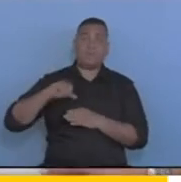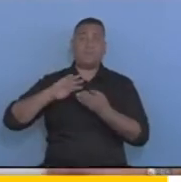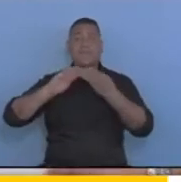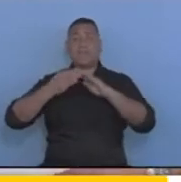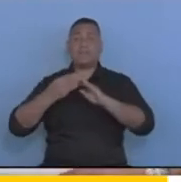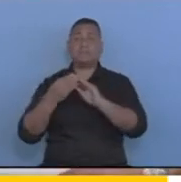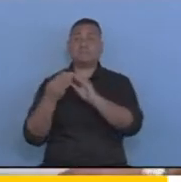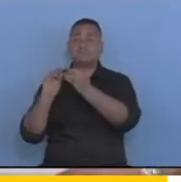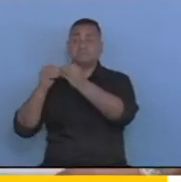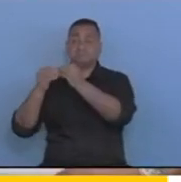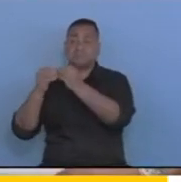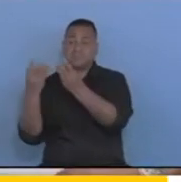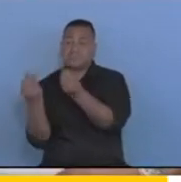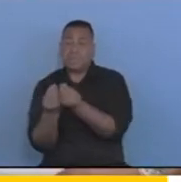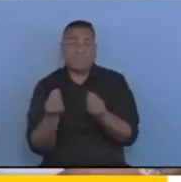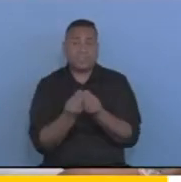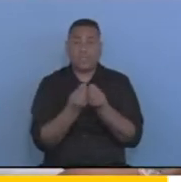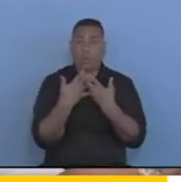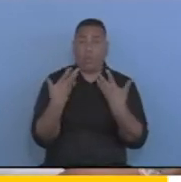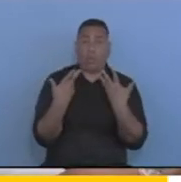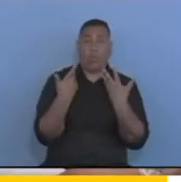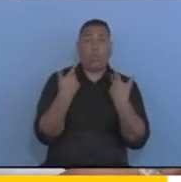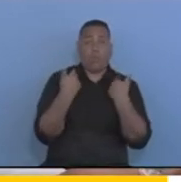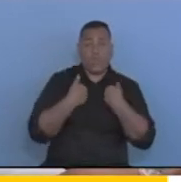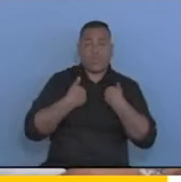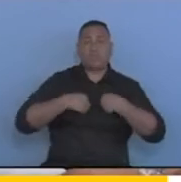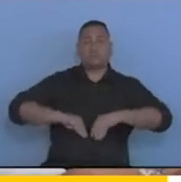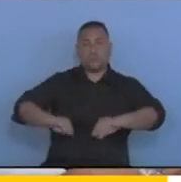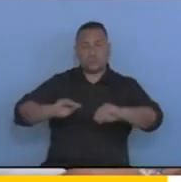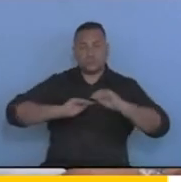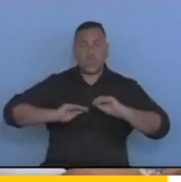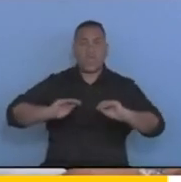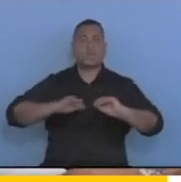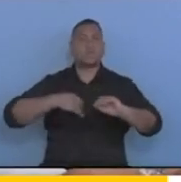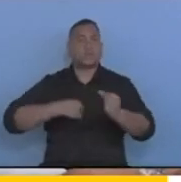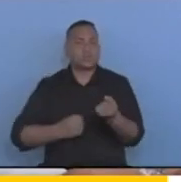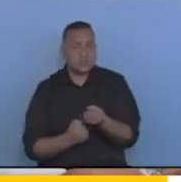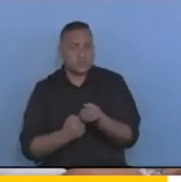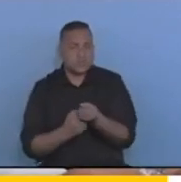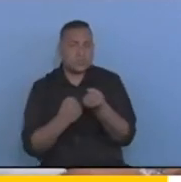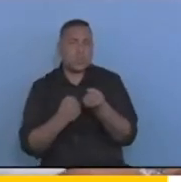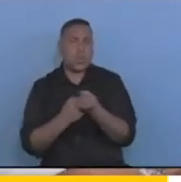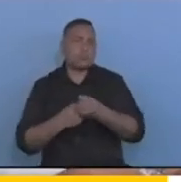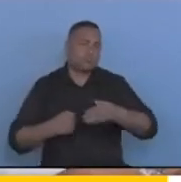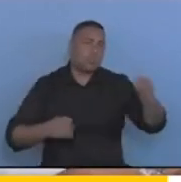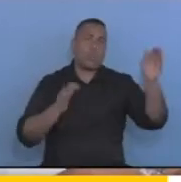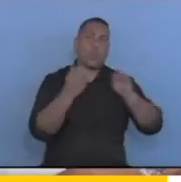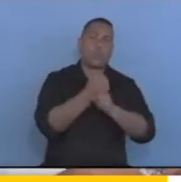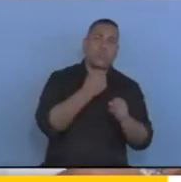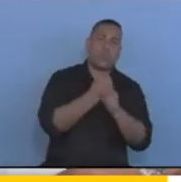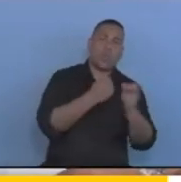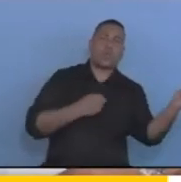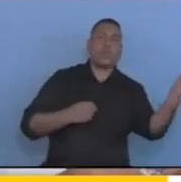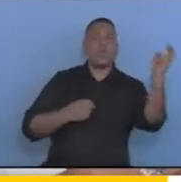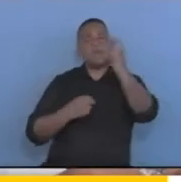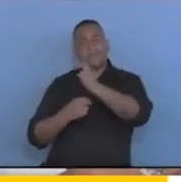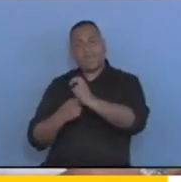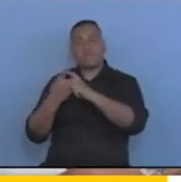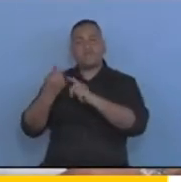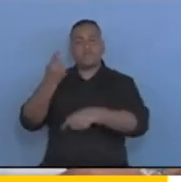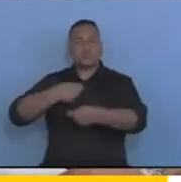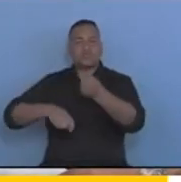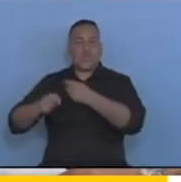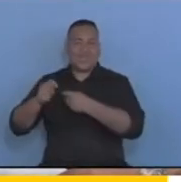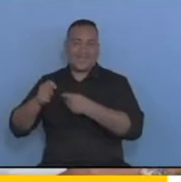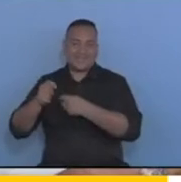phase training, support you while you're in work placement until you come back for your trade test. So when you leave here, you'll be a qualified plumber. And that works